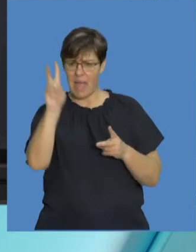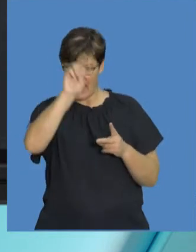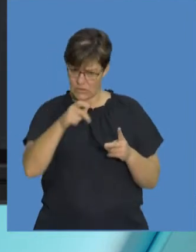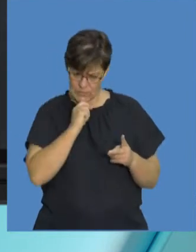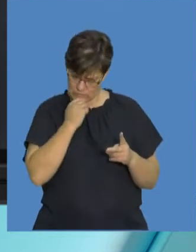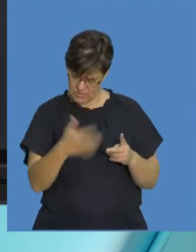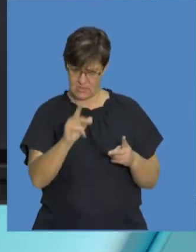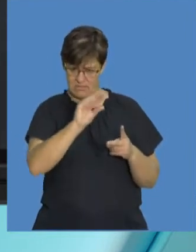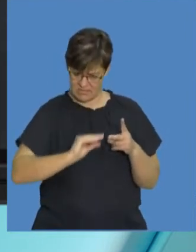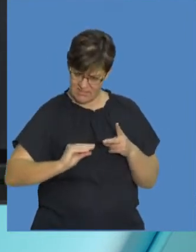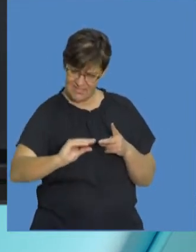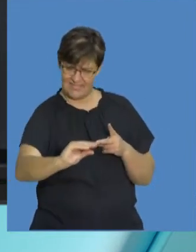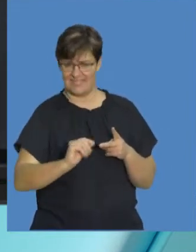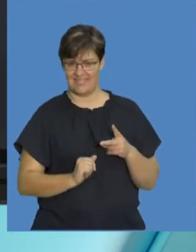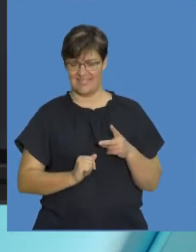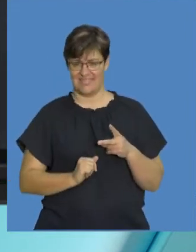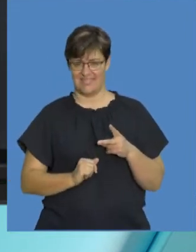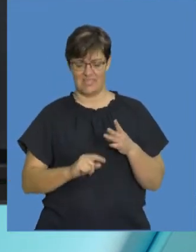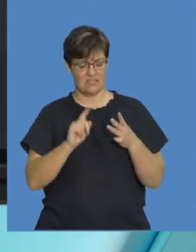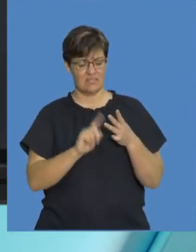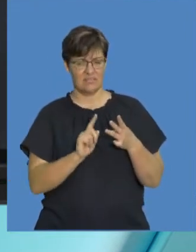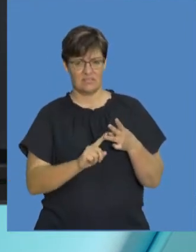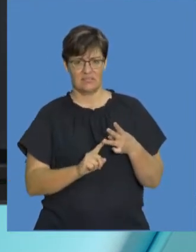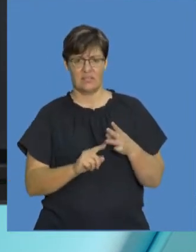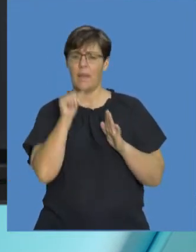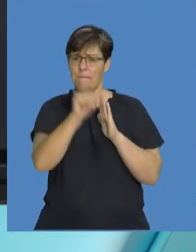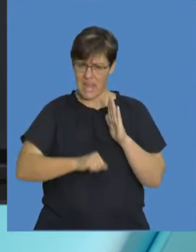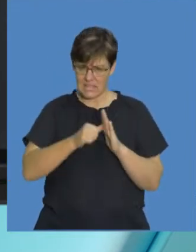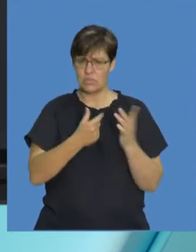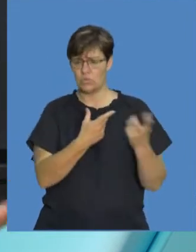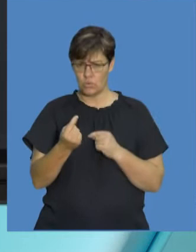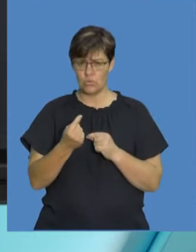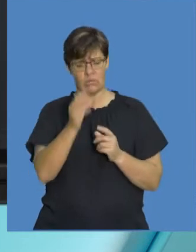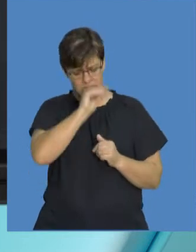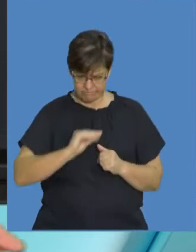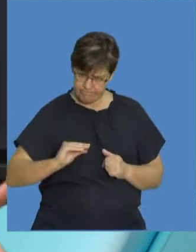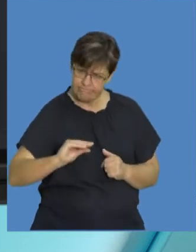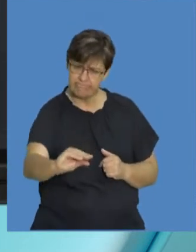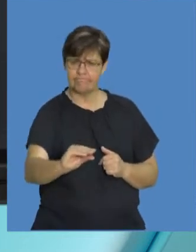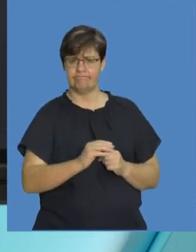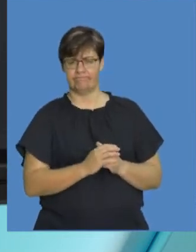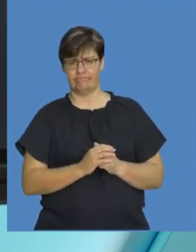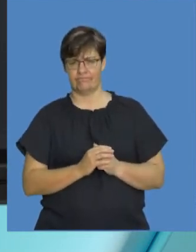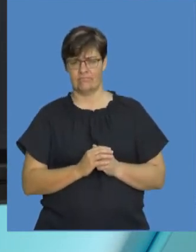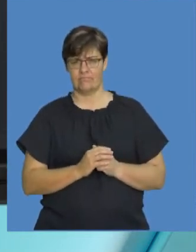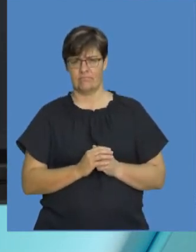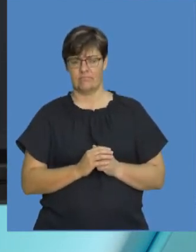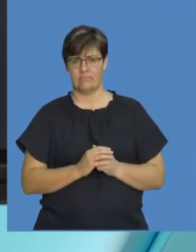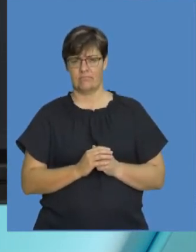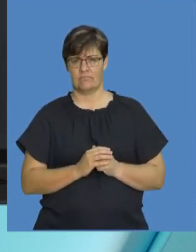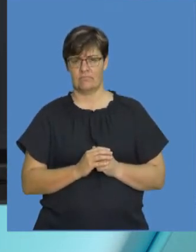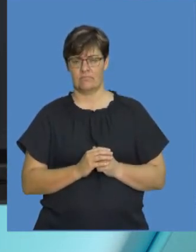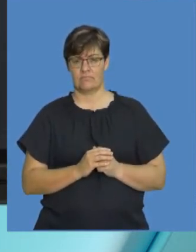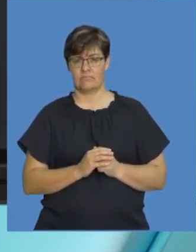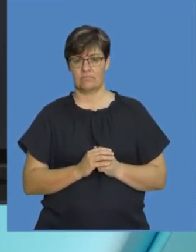also using electricity, so that component will go there. There was maintenance done on that section. There's your